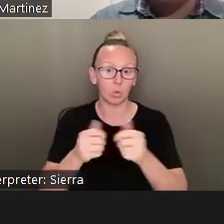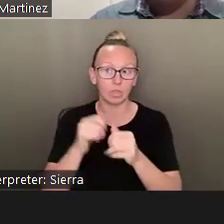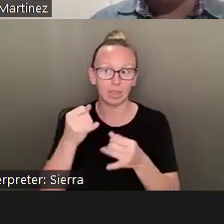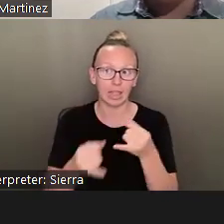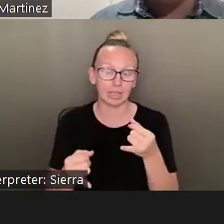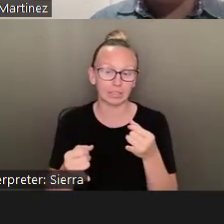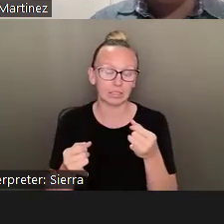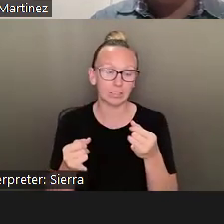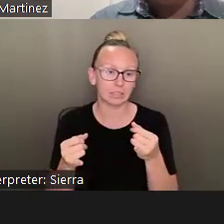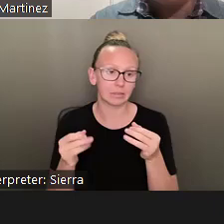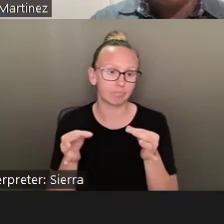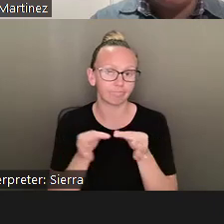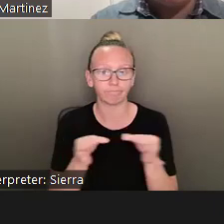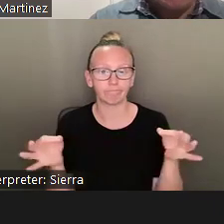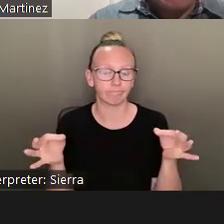last,